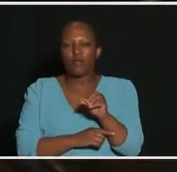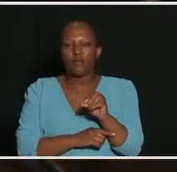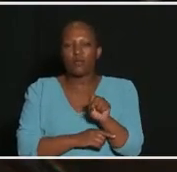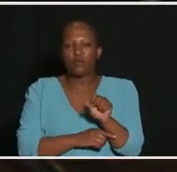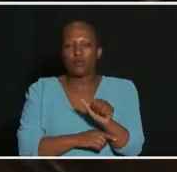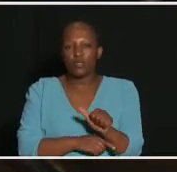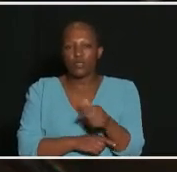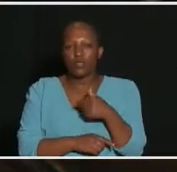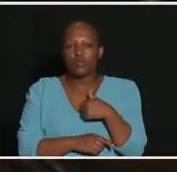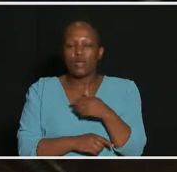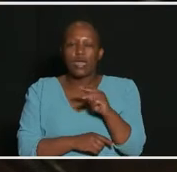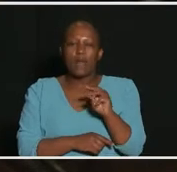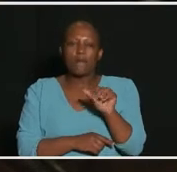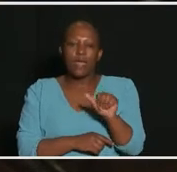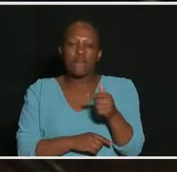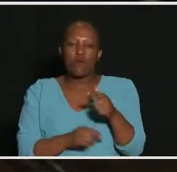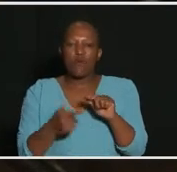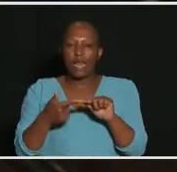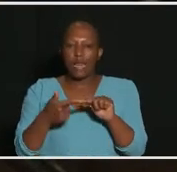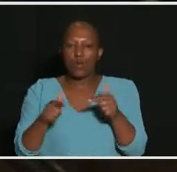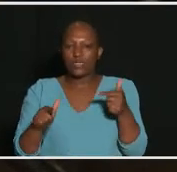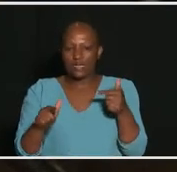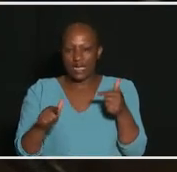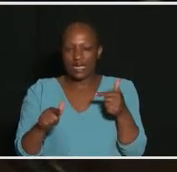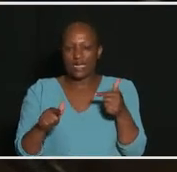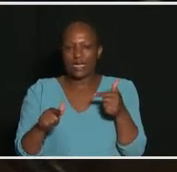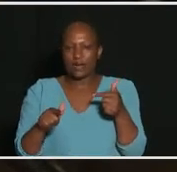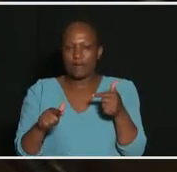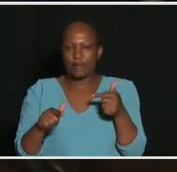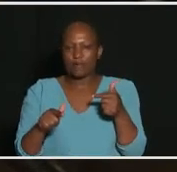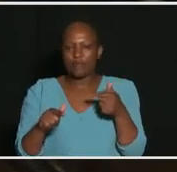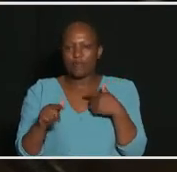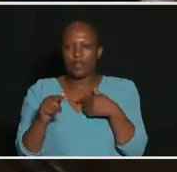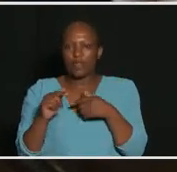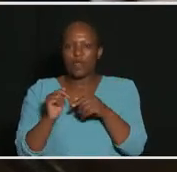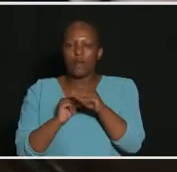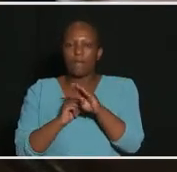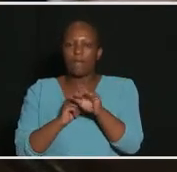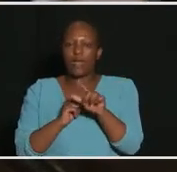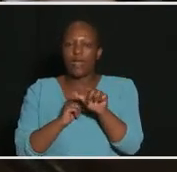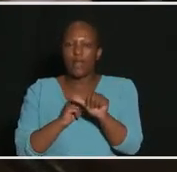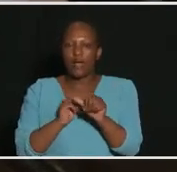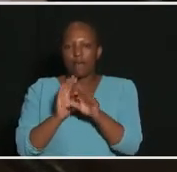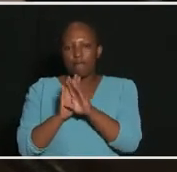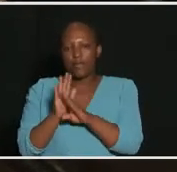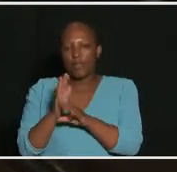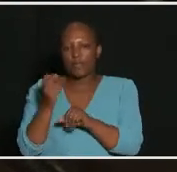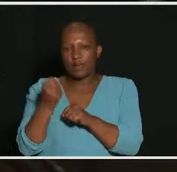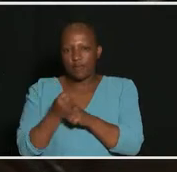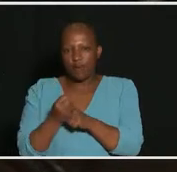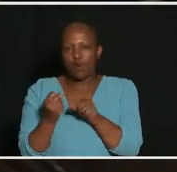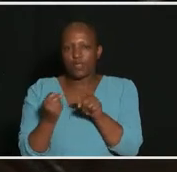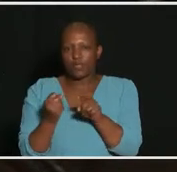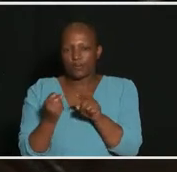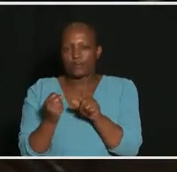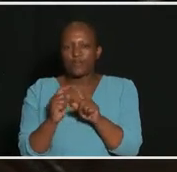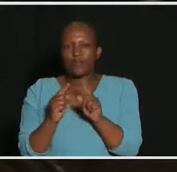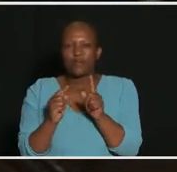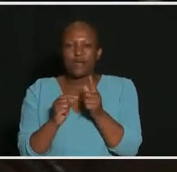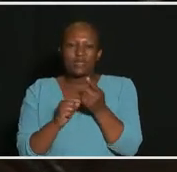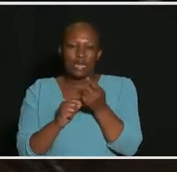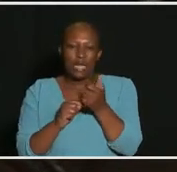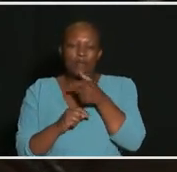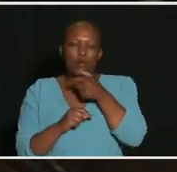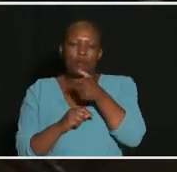for African languages I support the Bell appeal that is made however I have